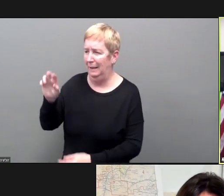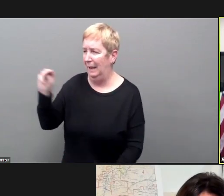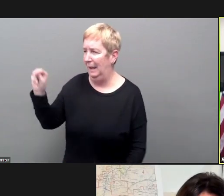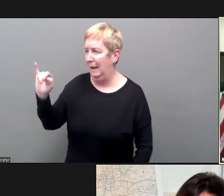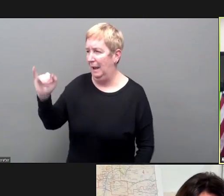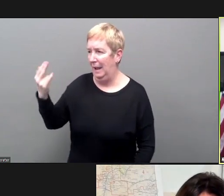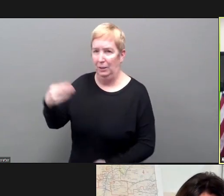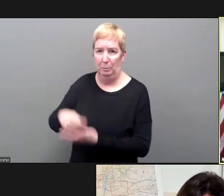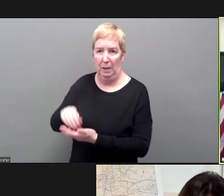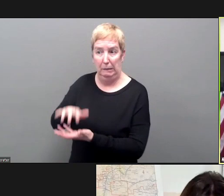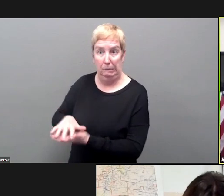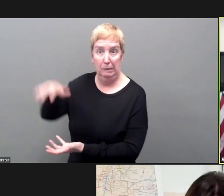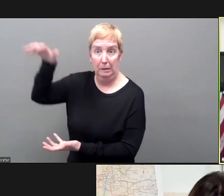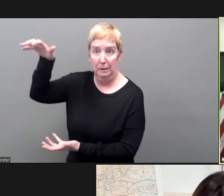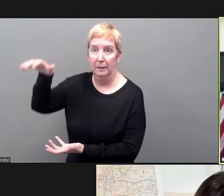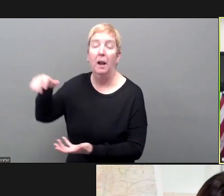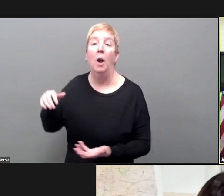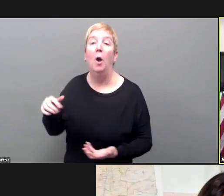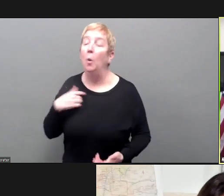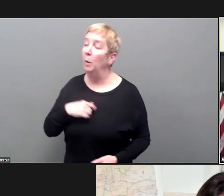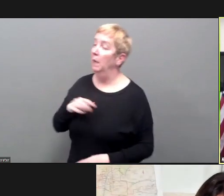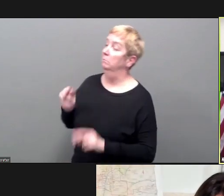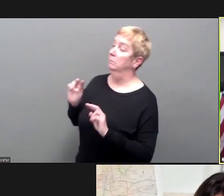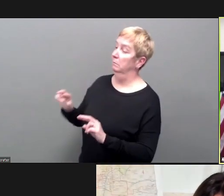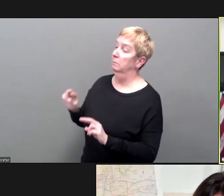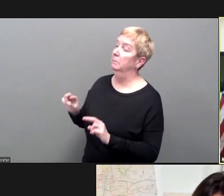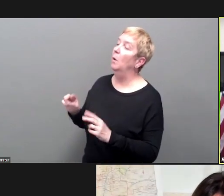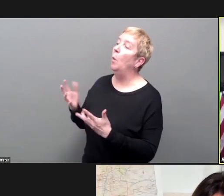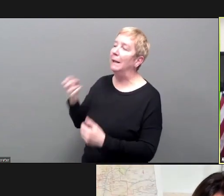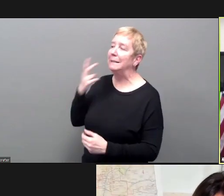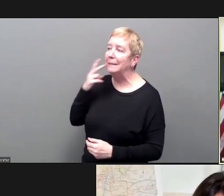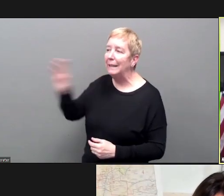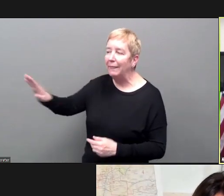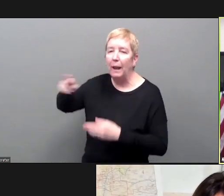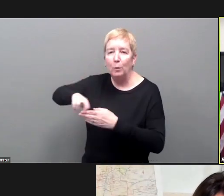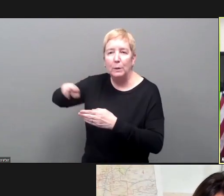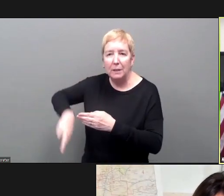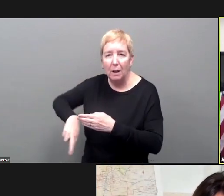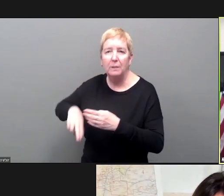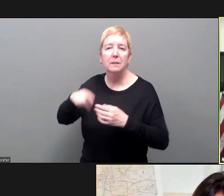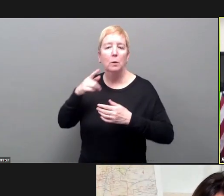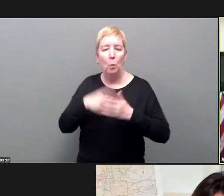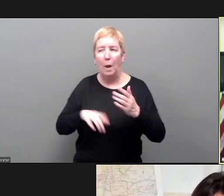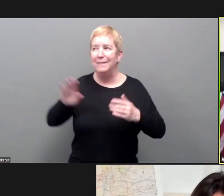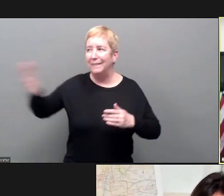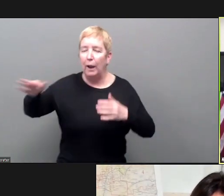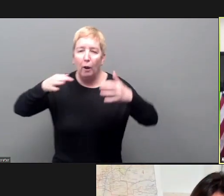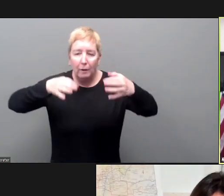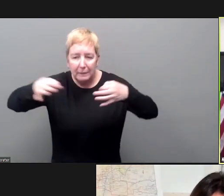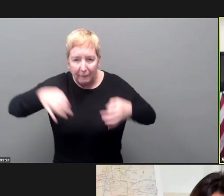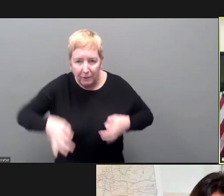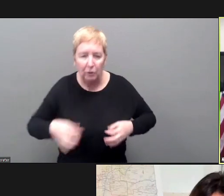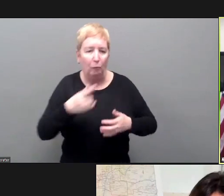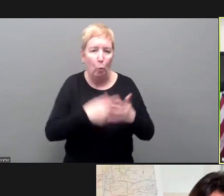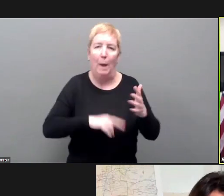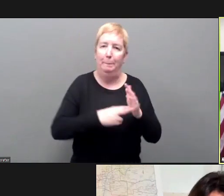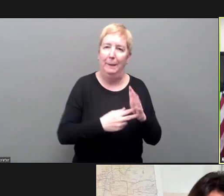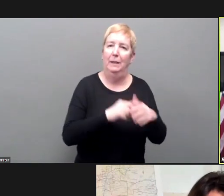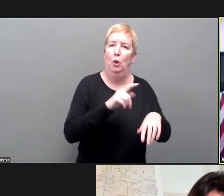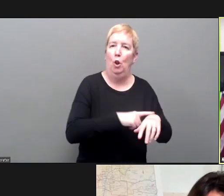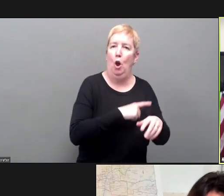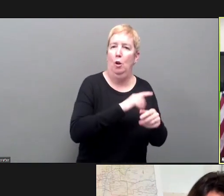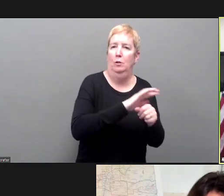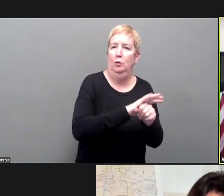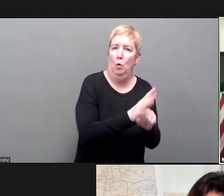see some results from that soon, at least definitional results and ways that we can start tracking that. But